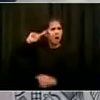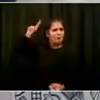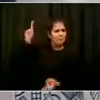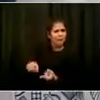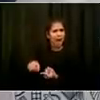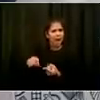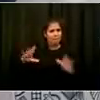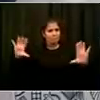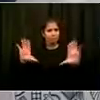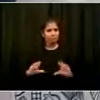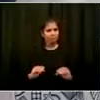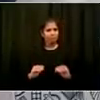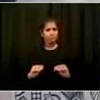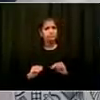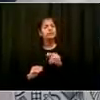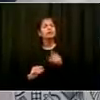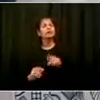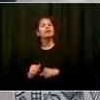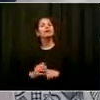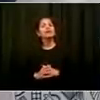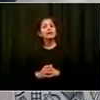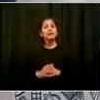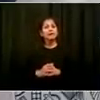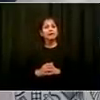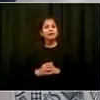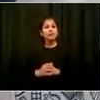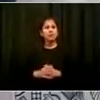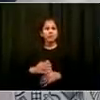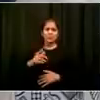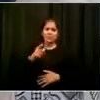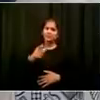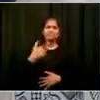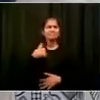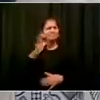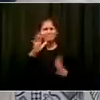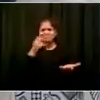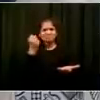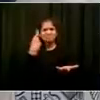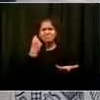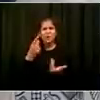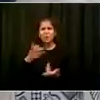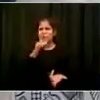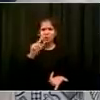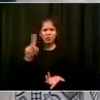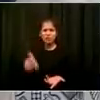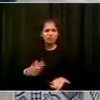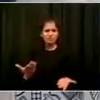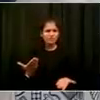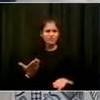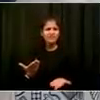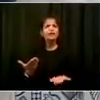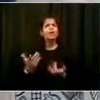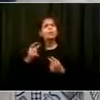couldn't understand. I'm sure I can look people in the eye, but I couldn't understand where you were going there. Could you just say it a little more simply? What is the